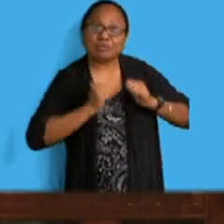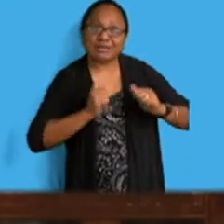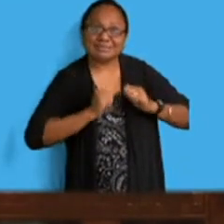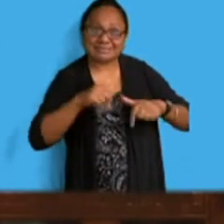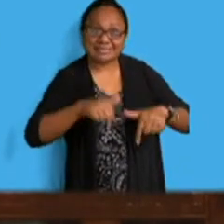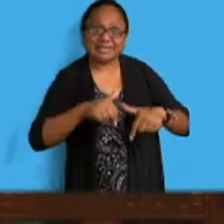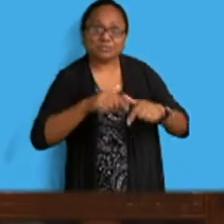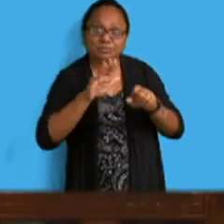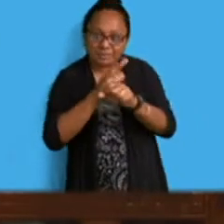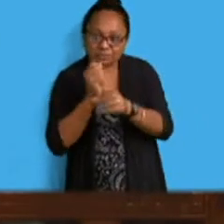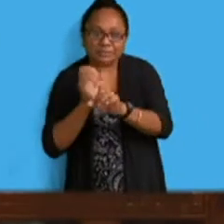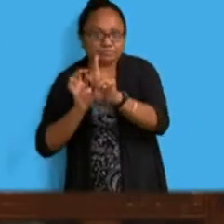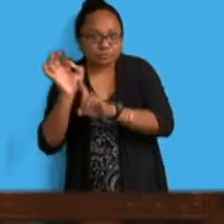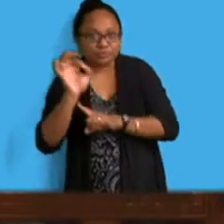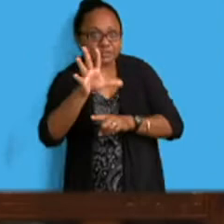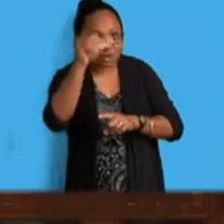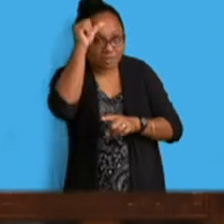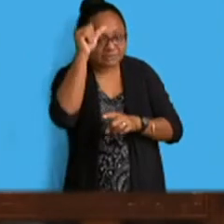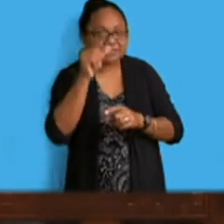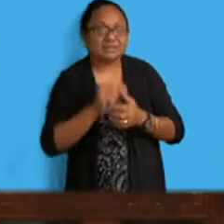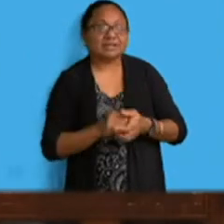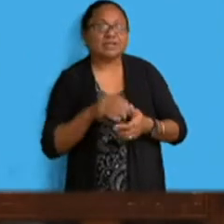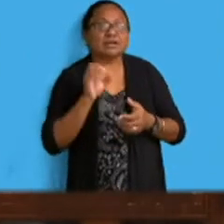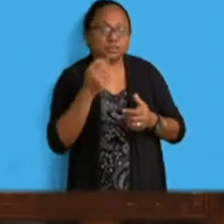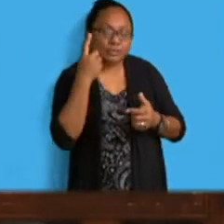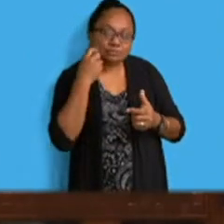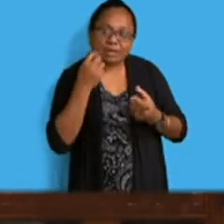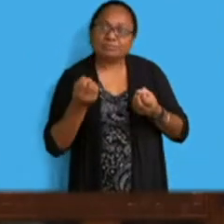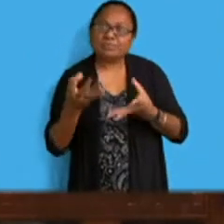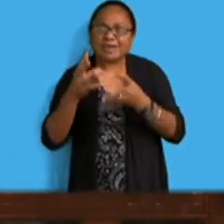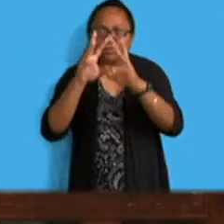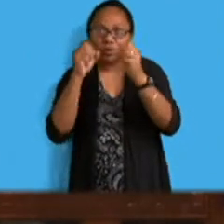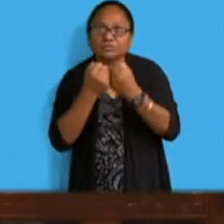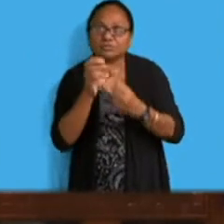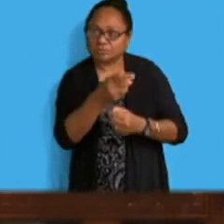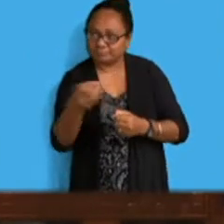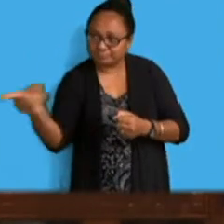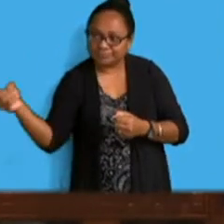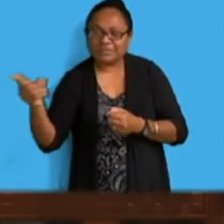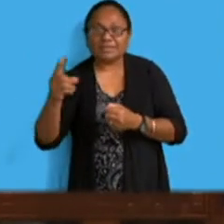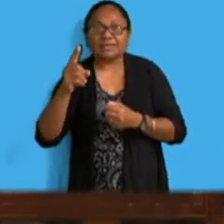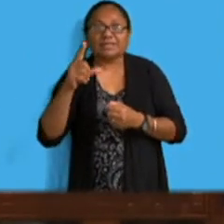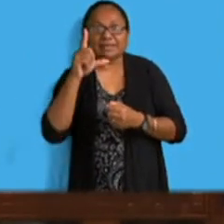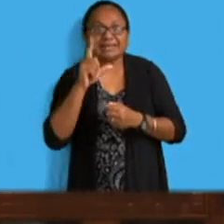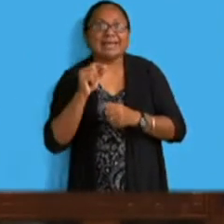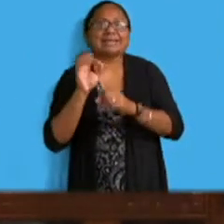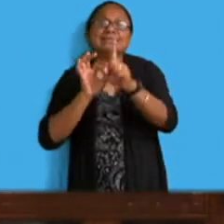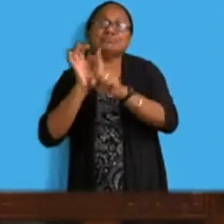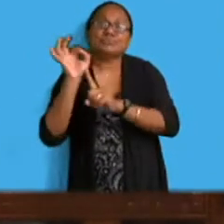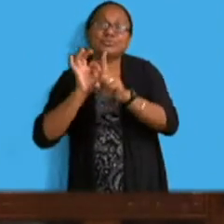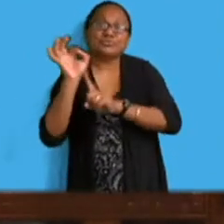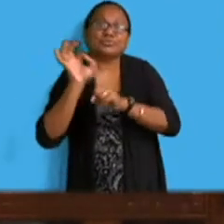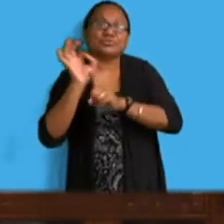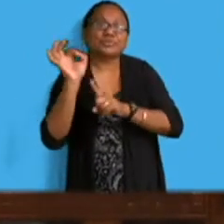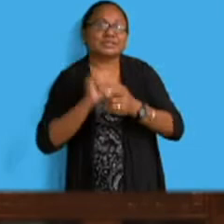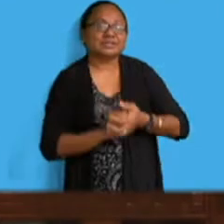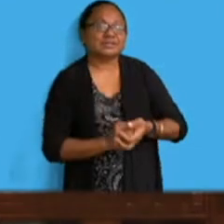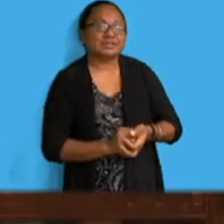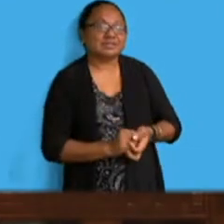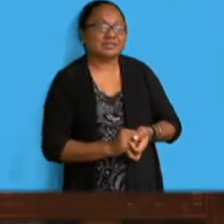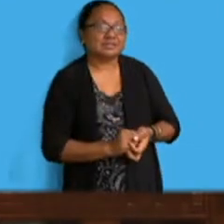we continuously provide opportunities for them to upgrade through ministry organized workshops or externally funded,